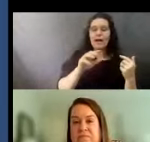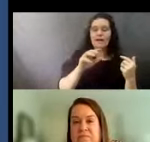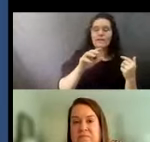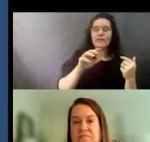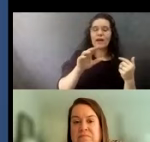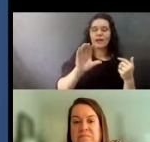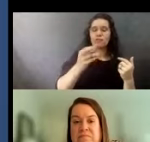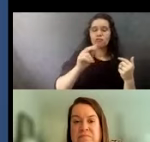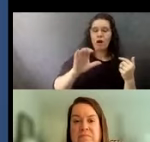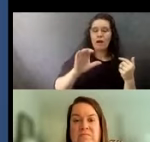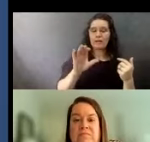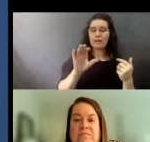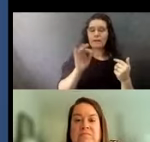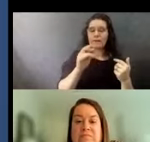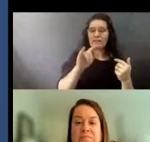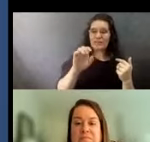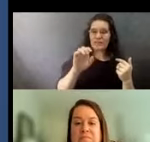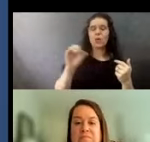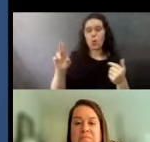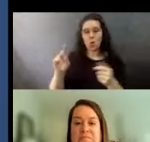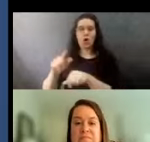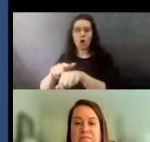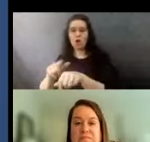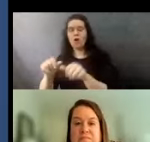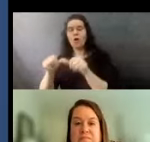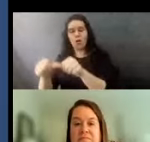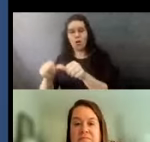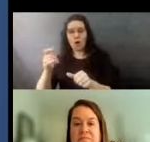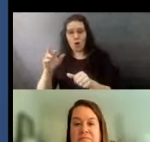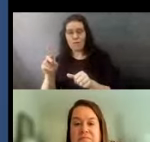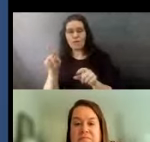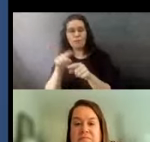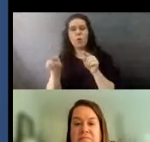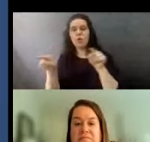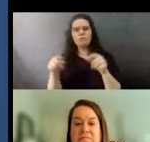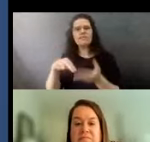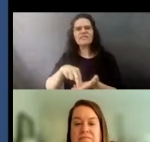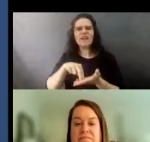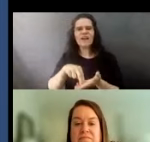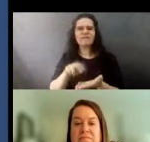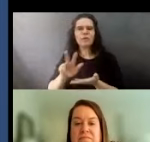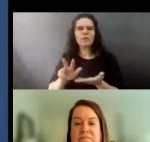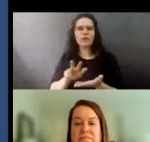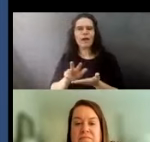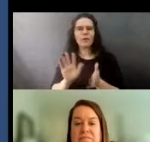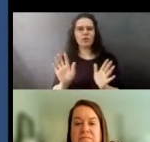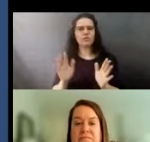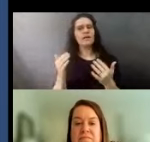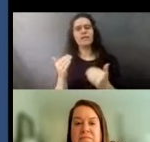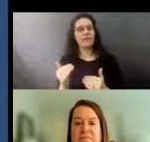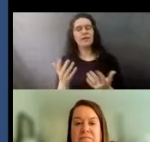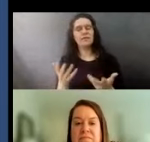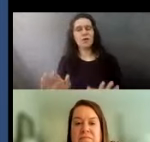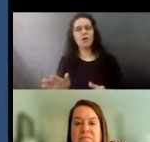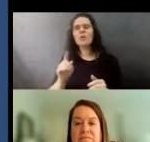of 0 to 3 hours. And this is not a validated medical test or anything, but it is the kind of documentation that we